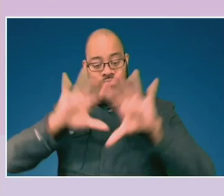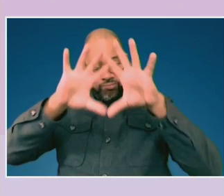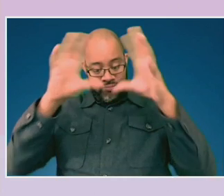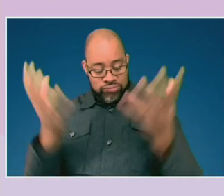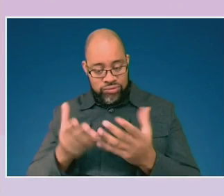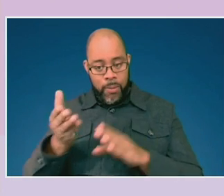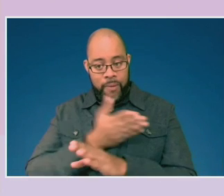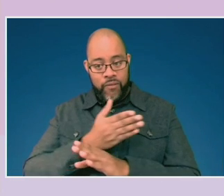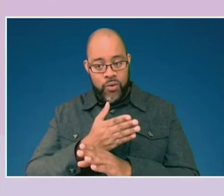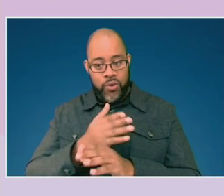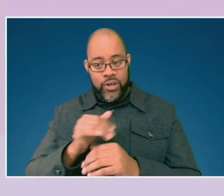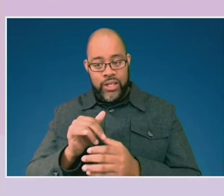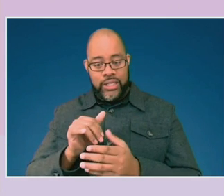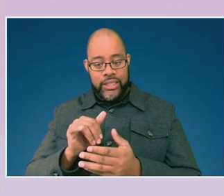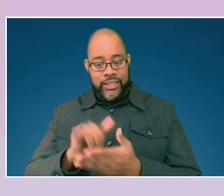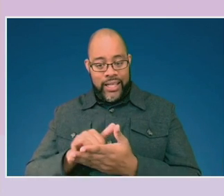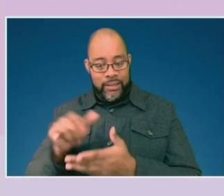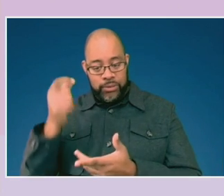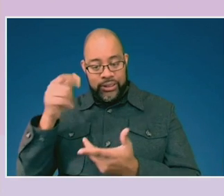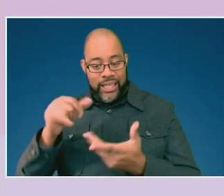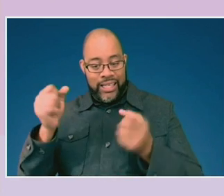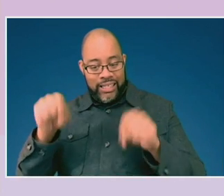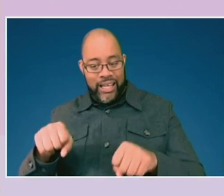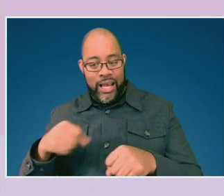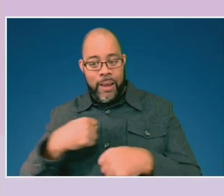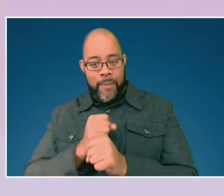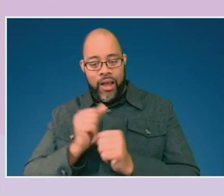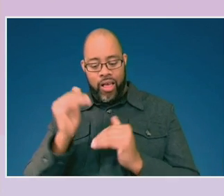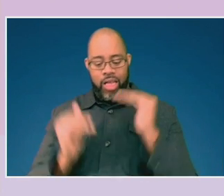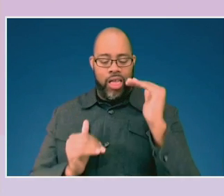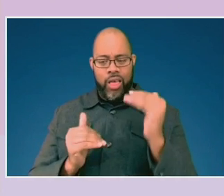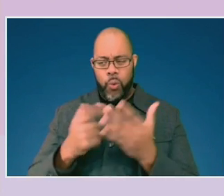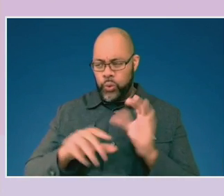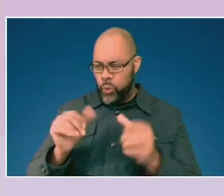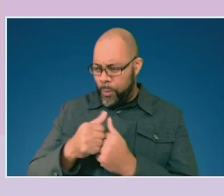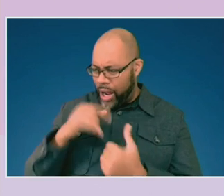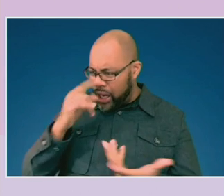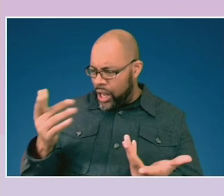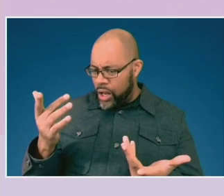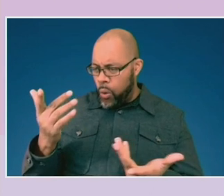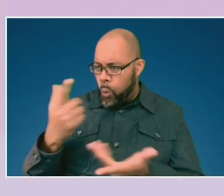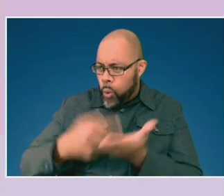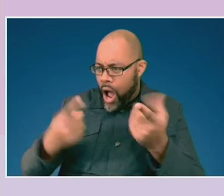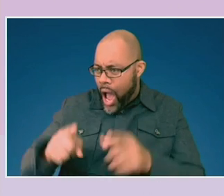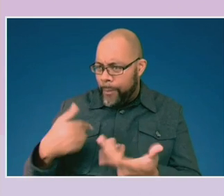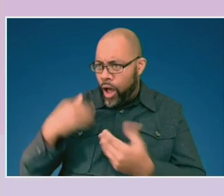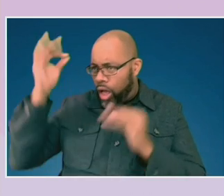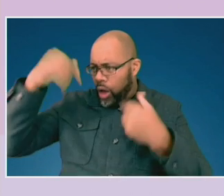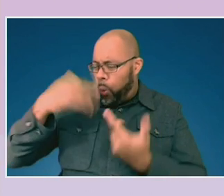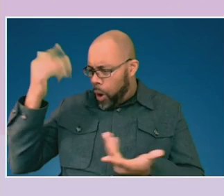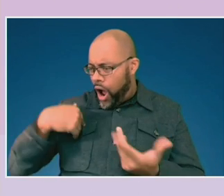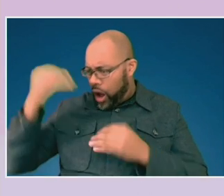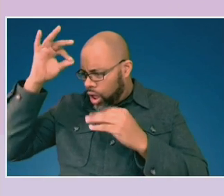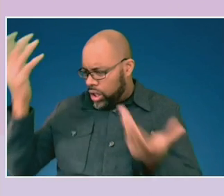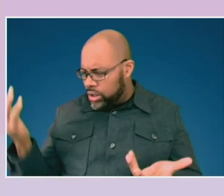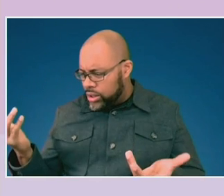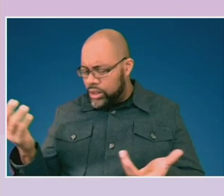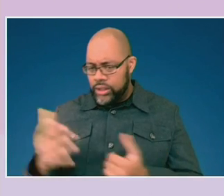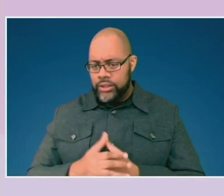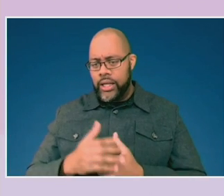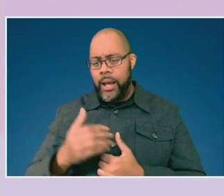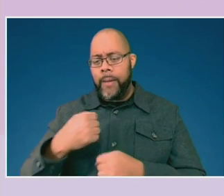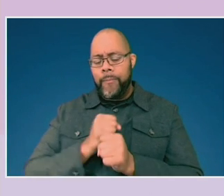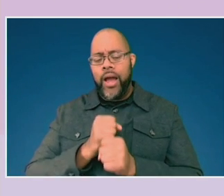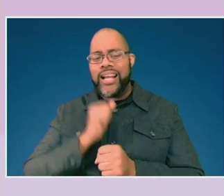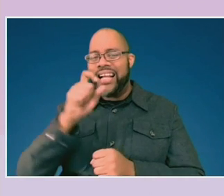it occurs to theirs, because otherwise it creates this rift, like, what are you doing to my child? What's going on? And it creates unnecessary trauma